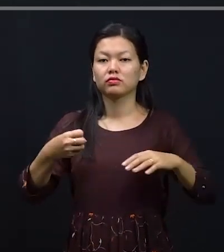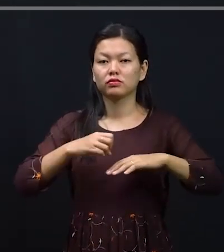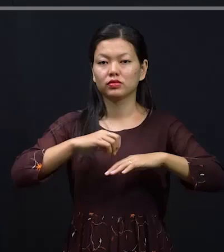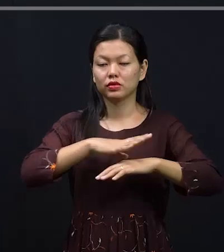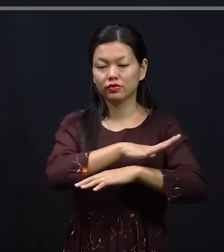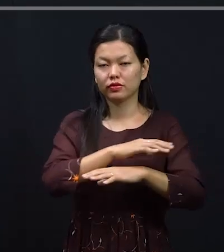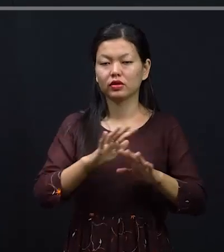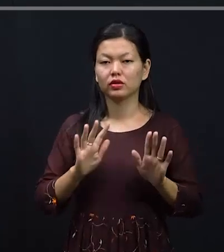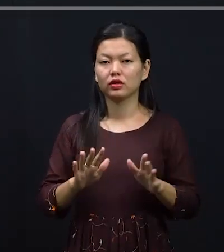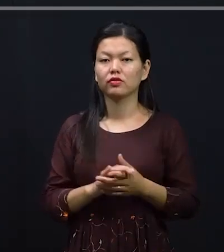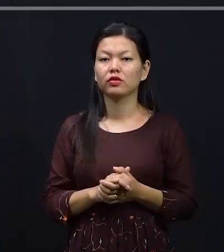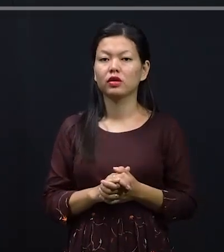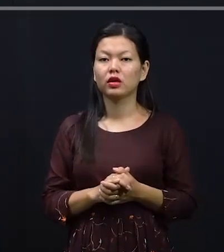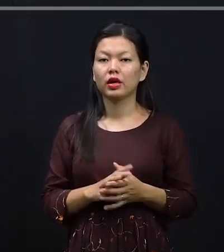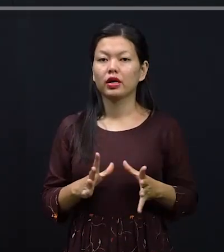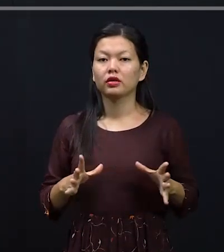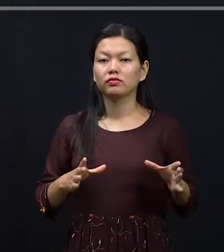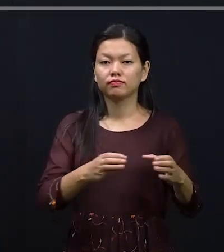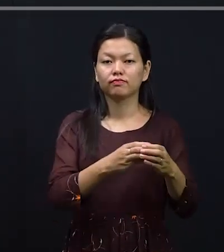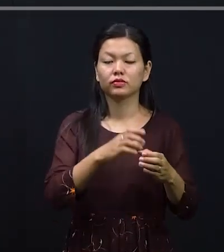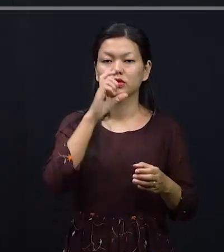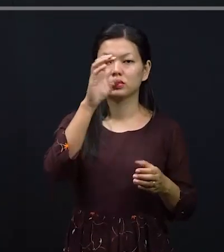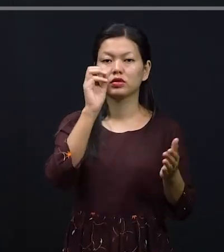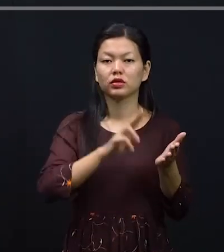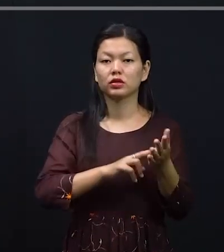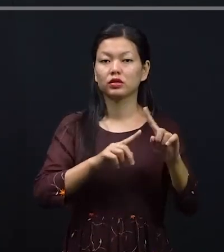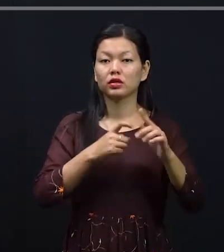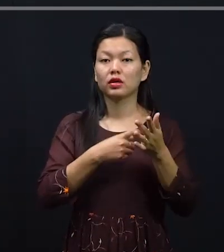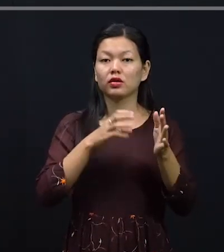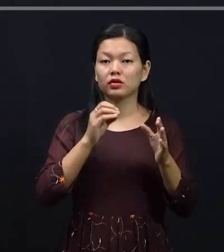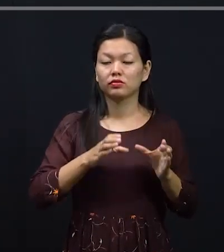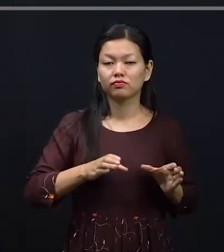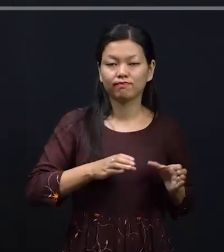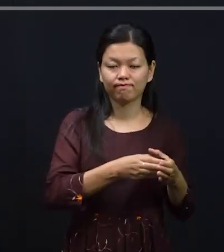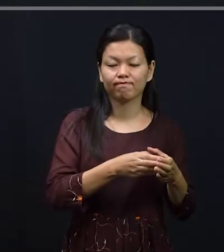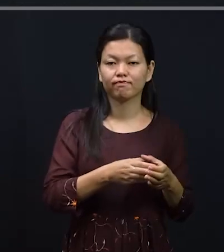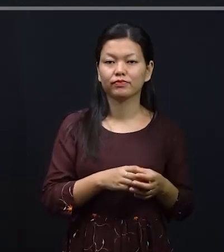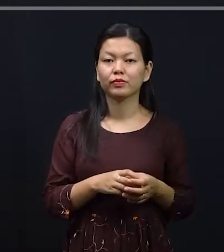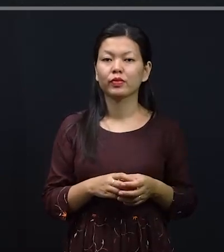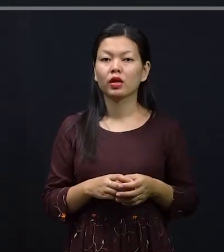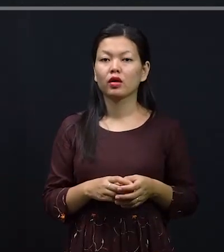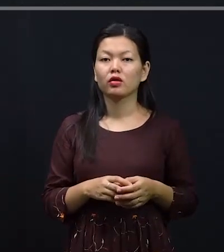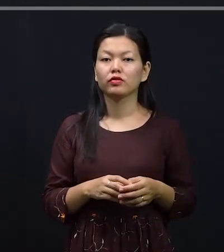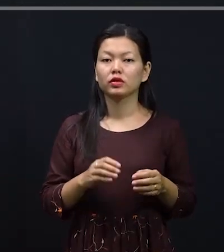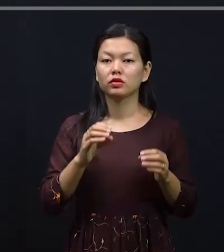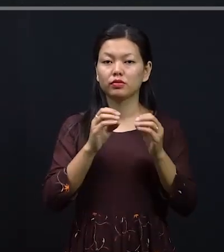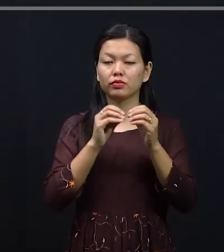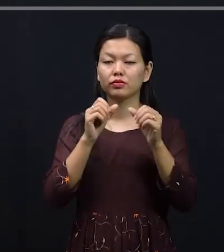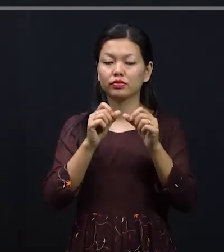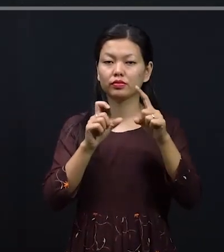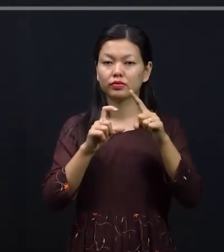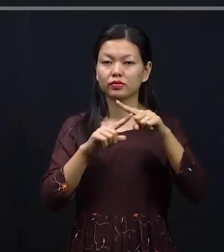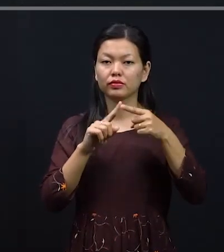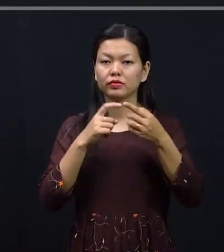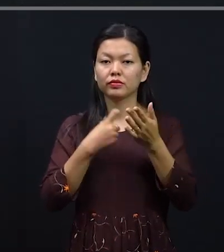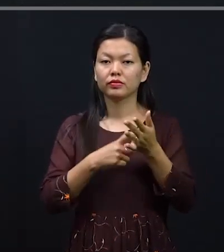cell, it takes control of the bacterial cell machineries, or the bacterial cell also assumes that it is